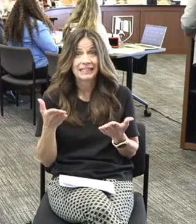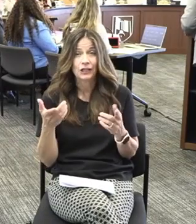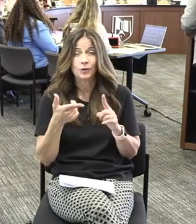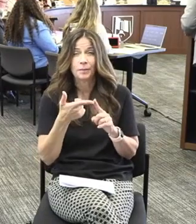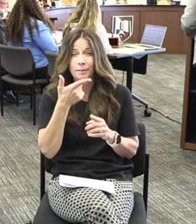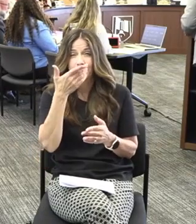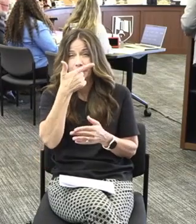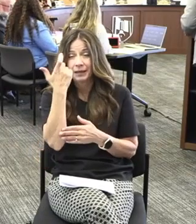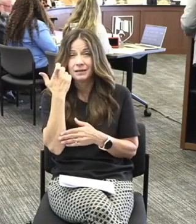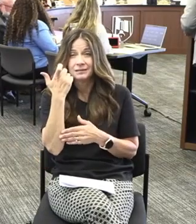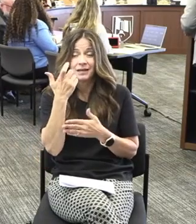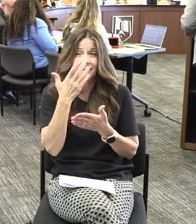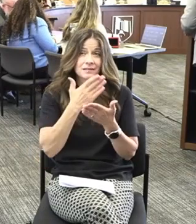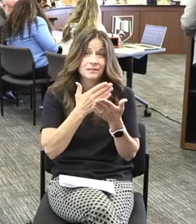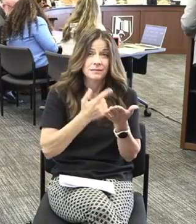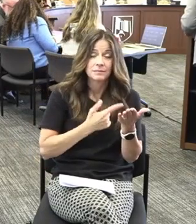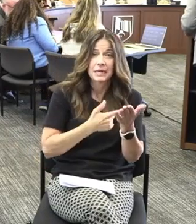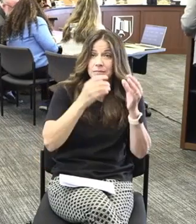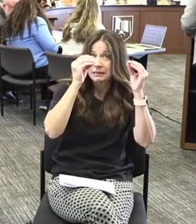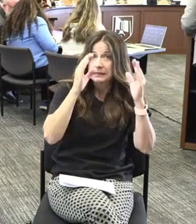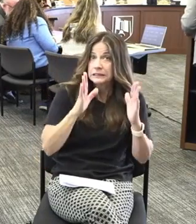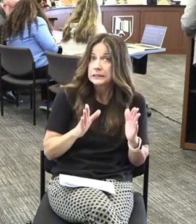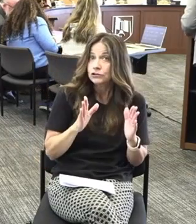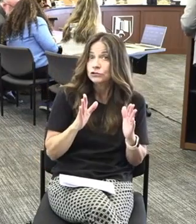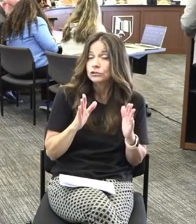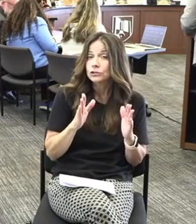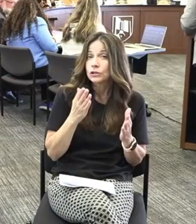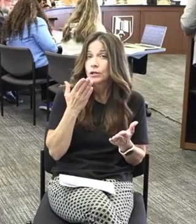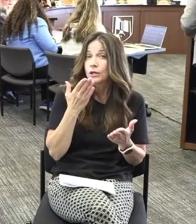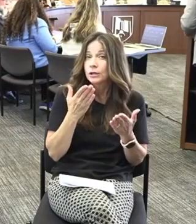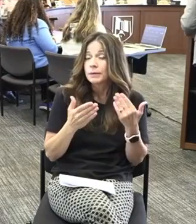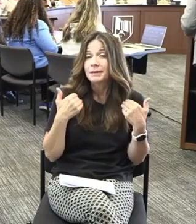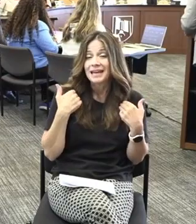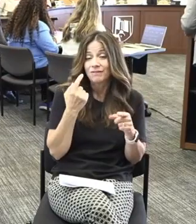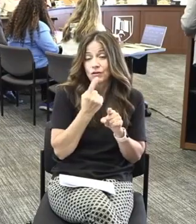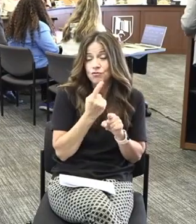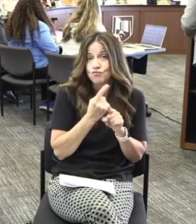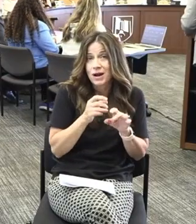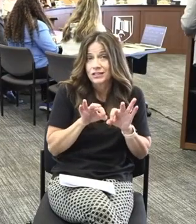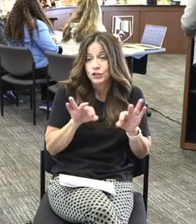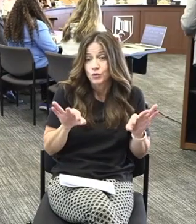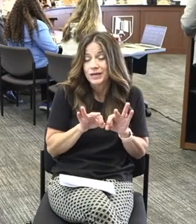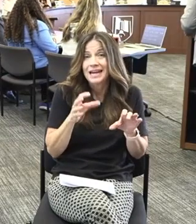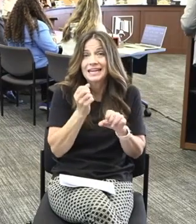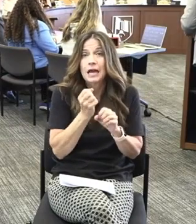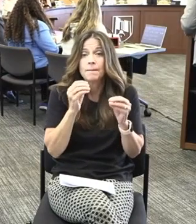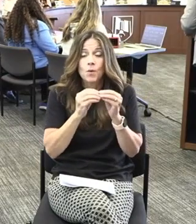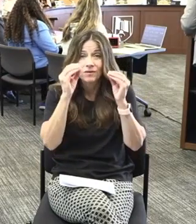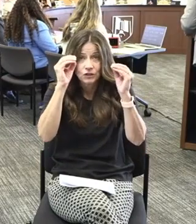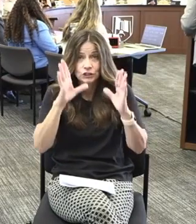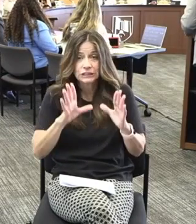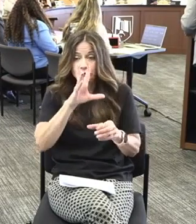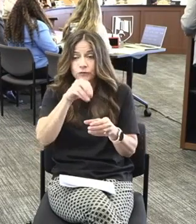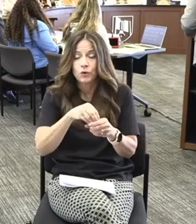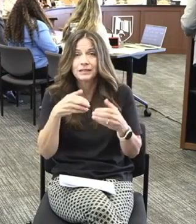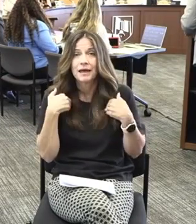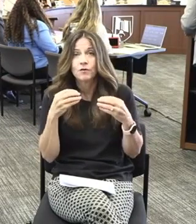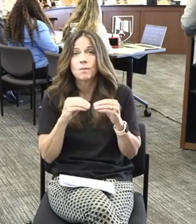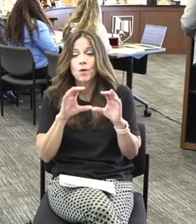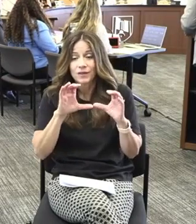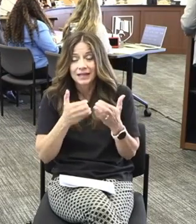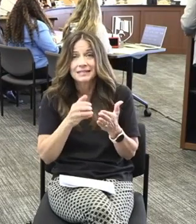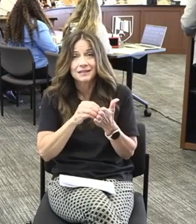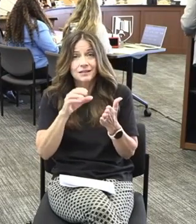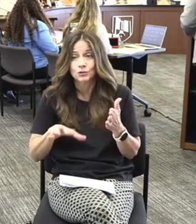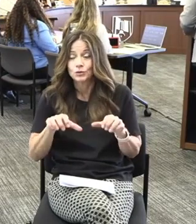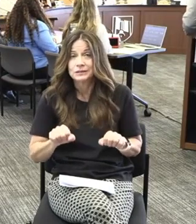of the teacher being with the right degree and everything, that they could get more of their teachers involved and have more of the classes that the students could